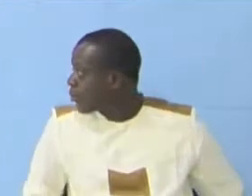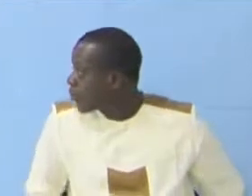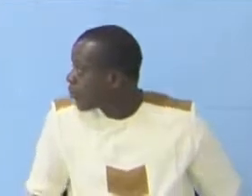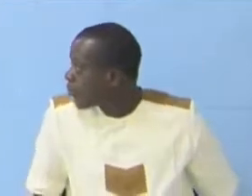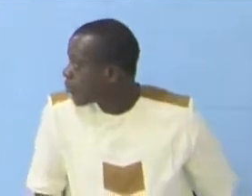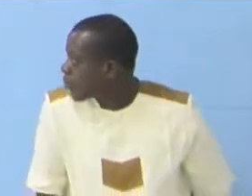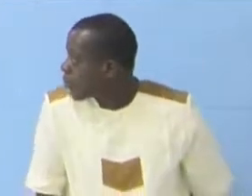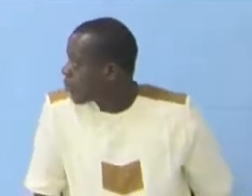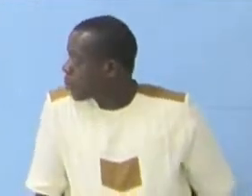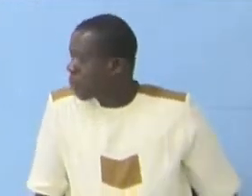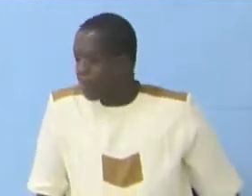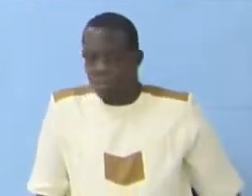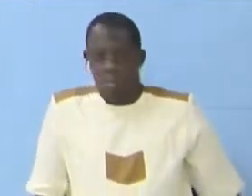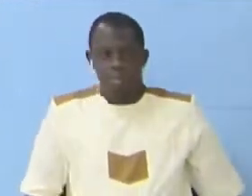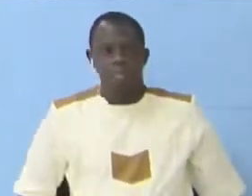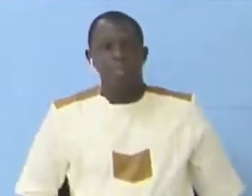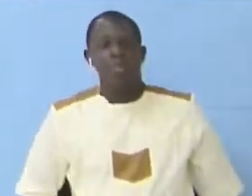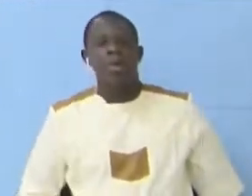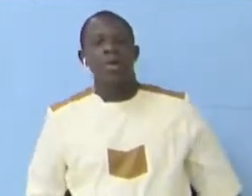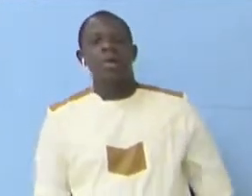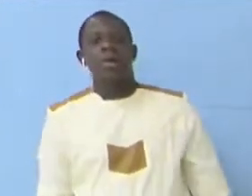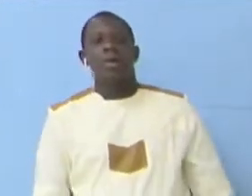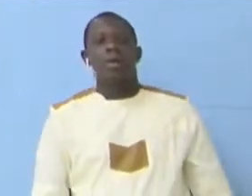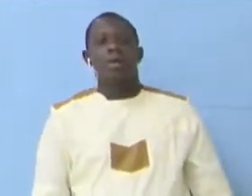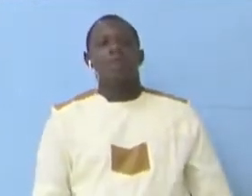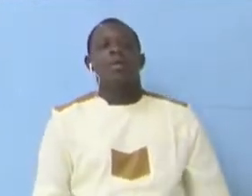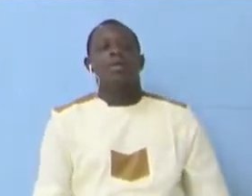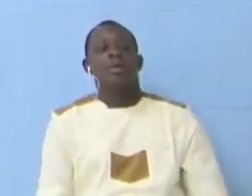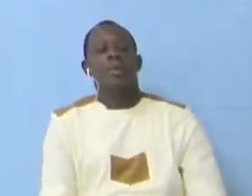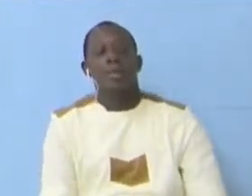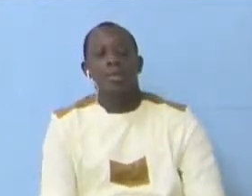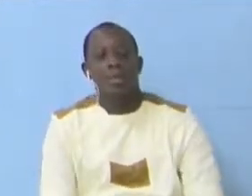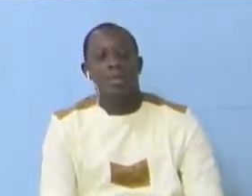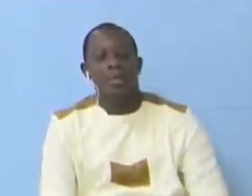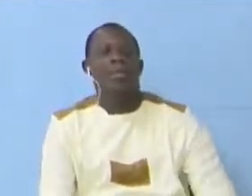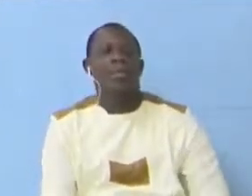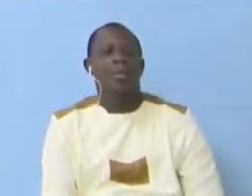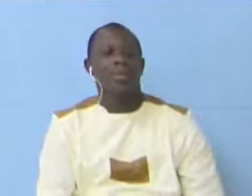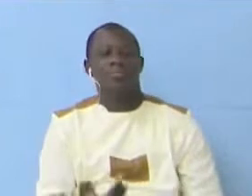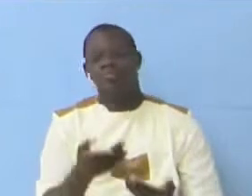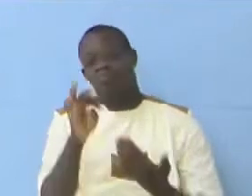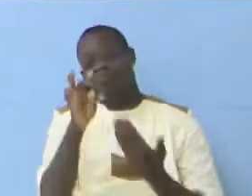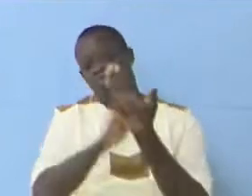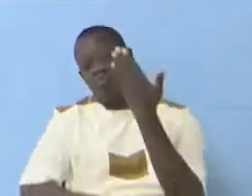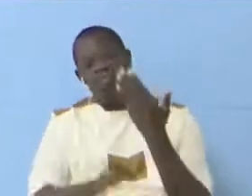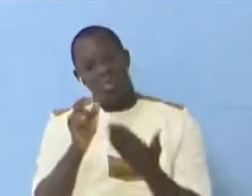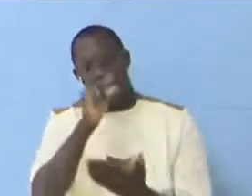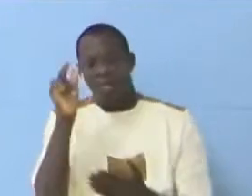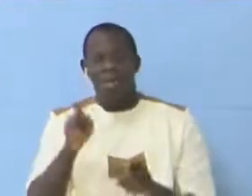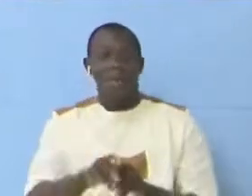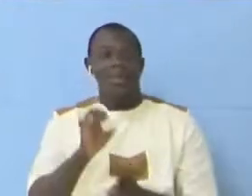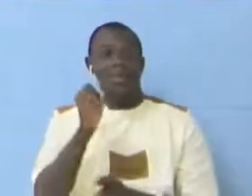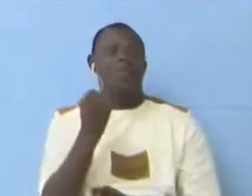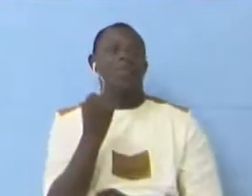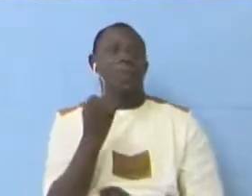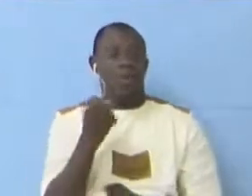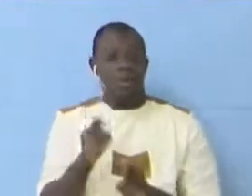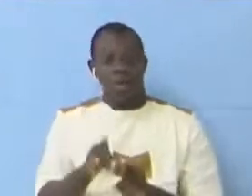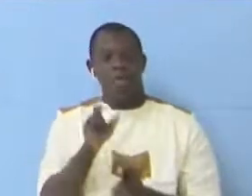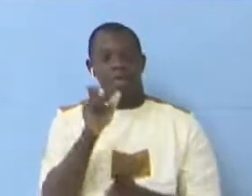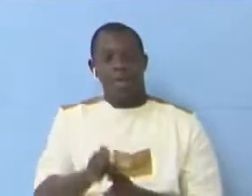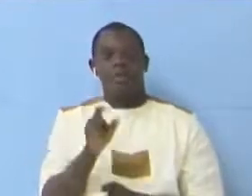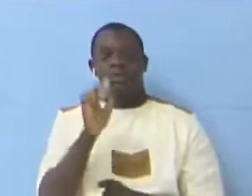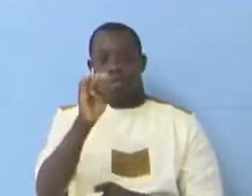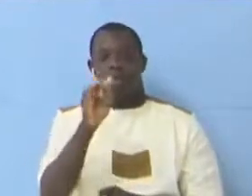This looks like Odzei Odro Kousi. From which country? Togo